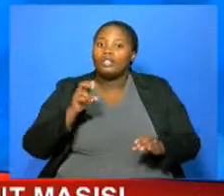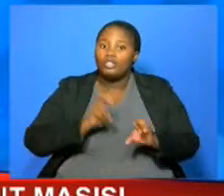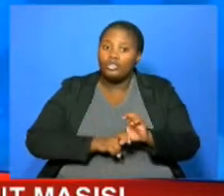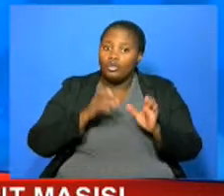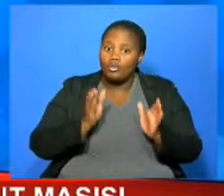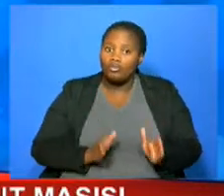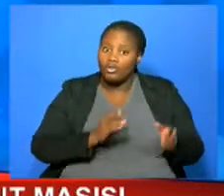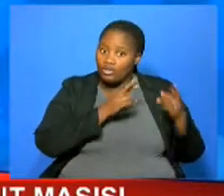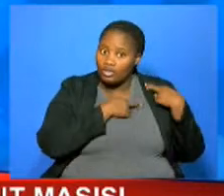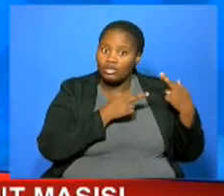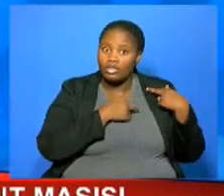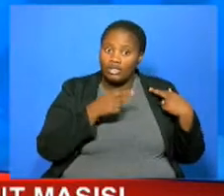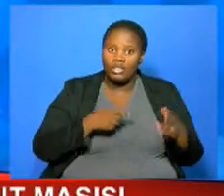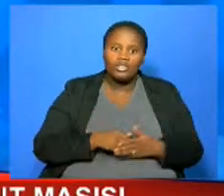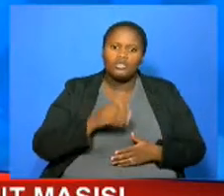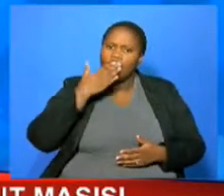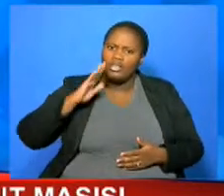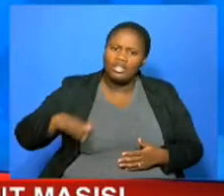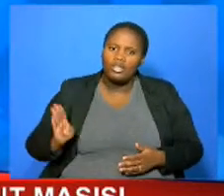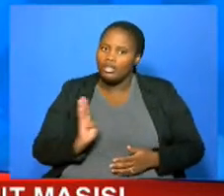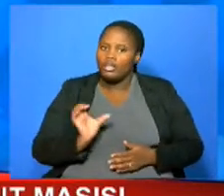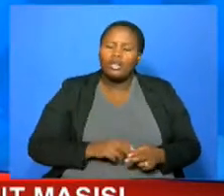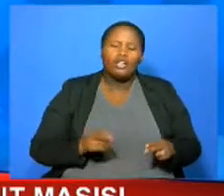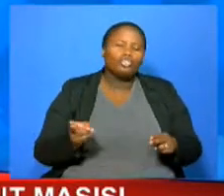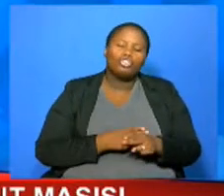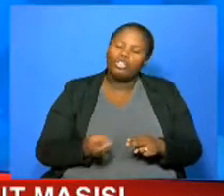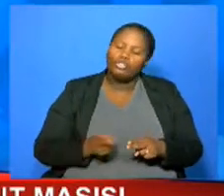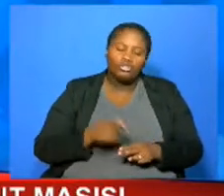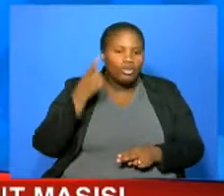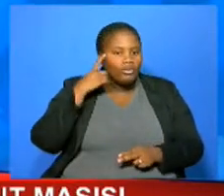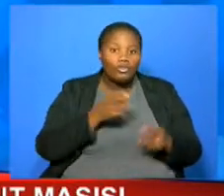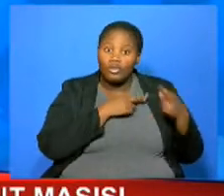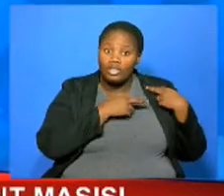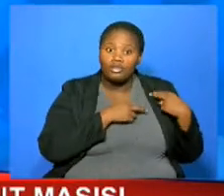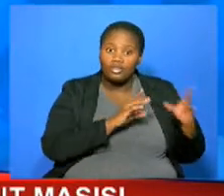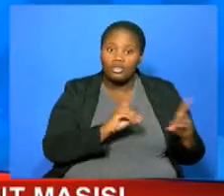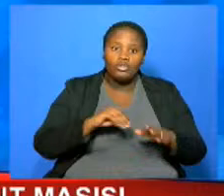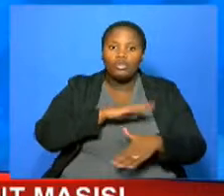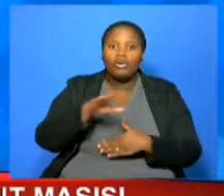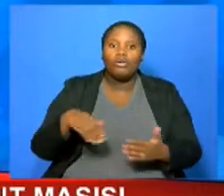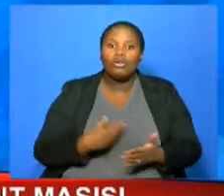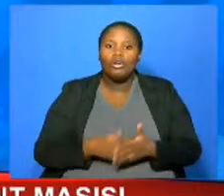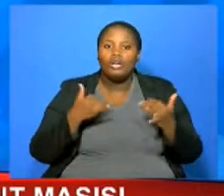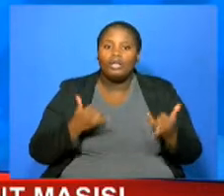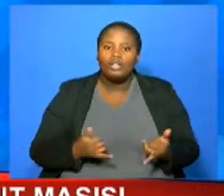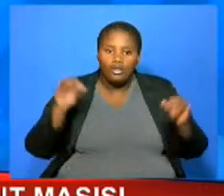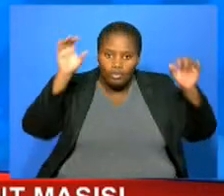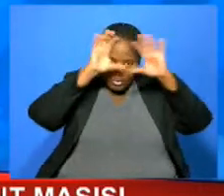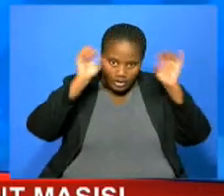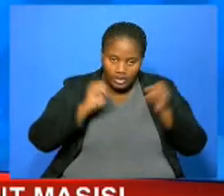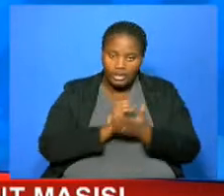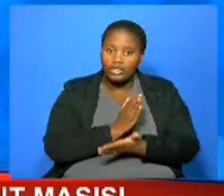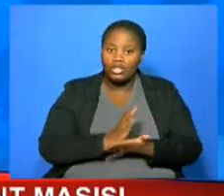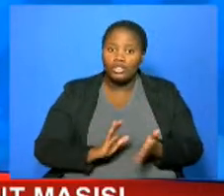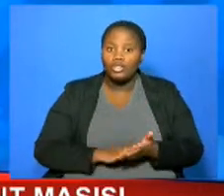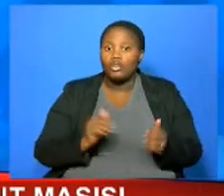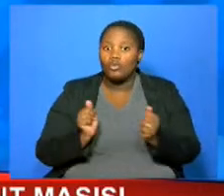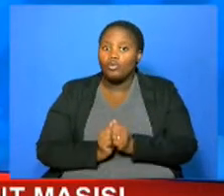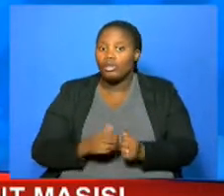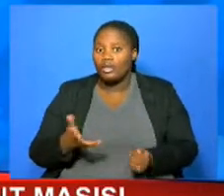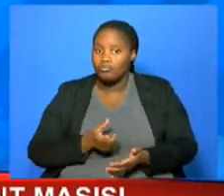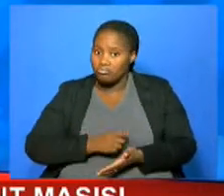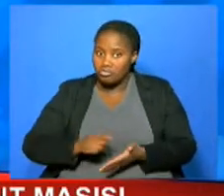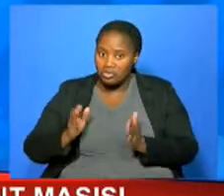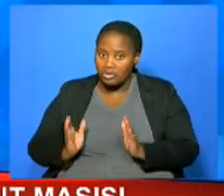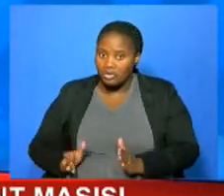not adequate to execute all duties one has to do. President Dr. Mokgweetsi Masisi shared with the